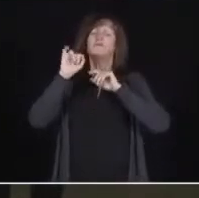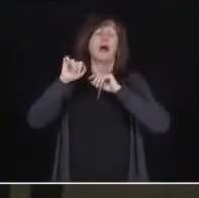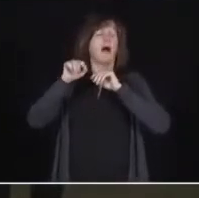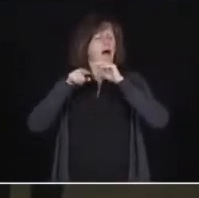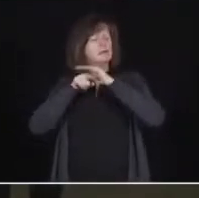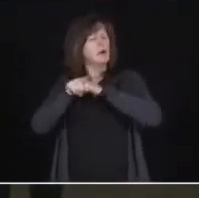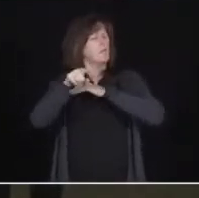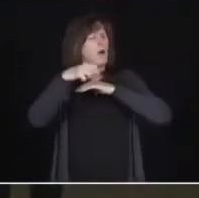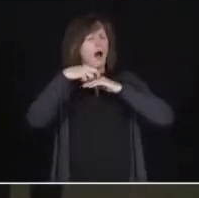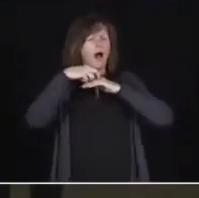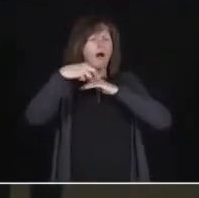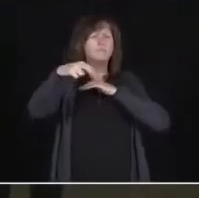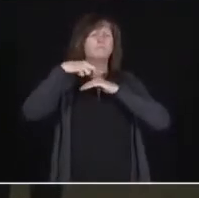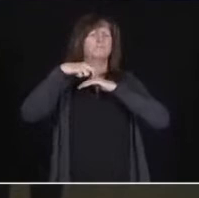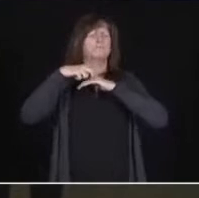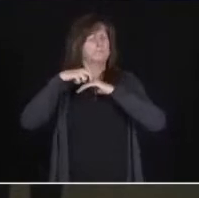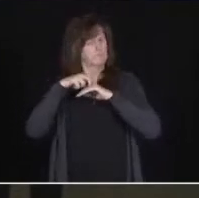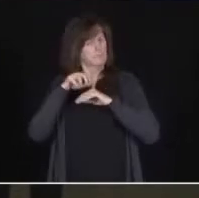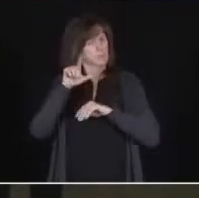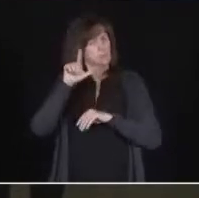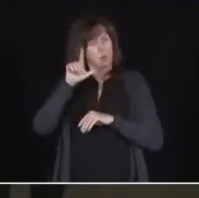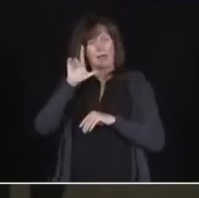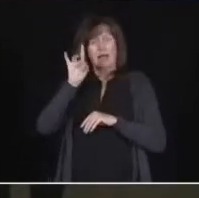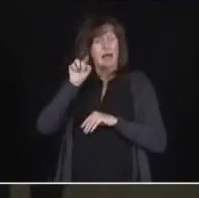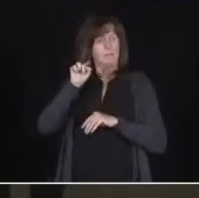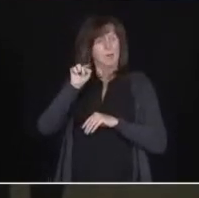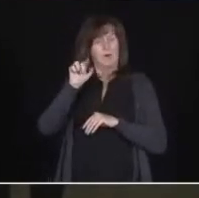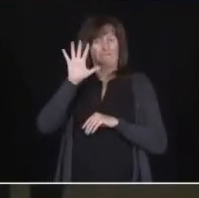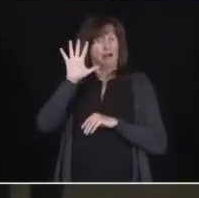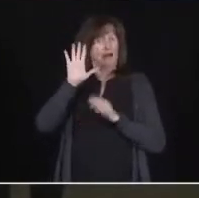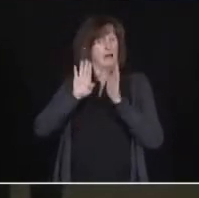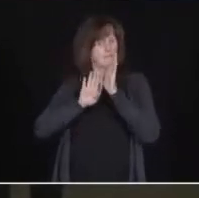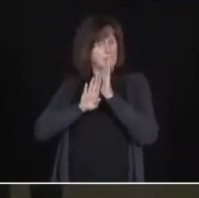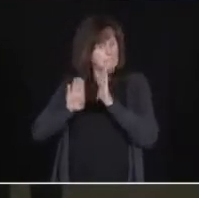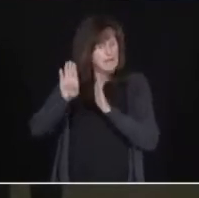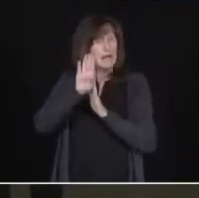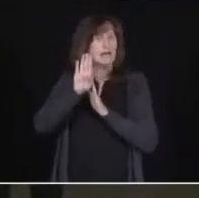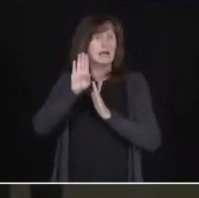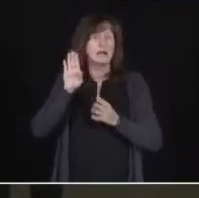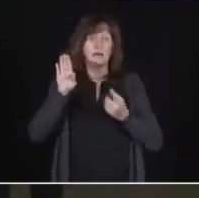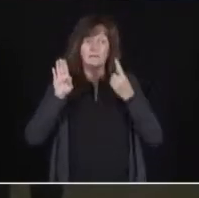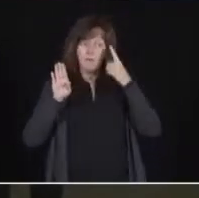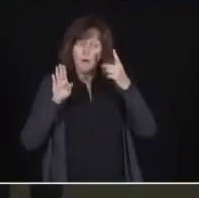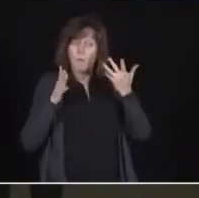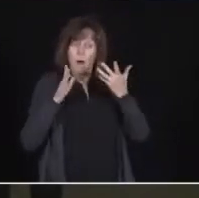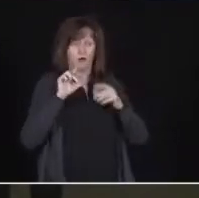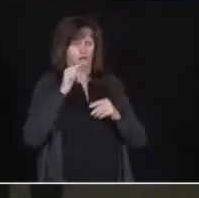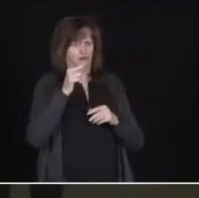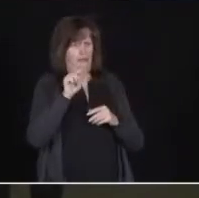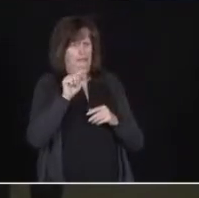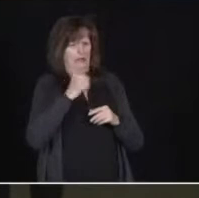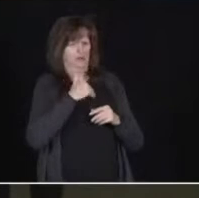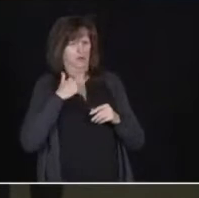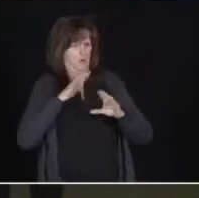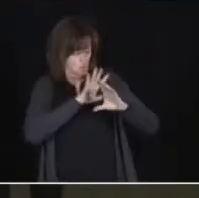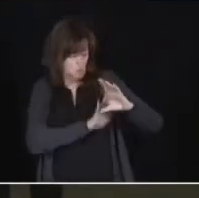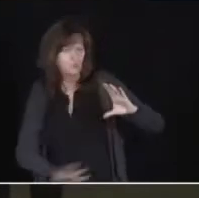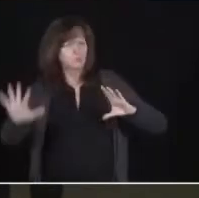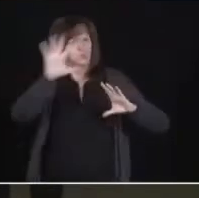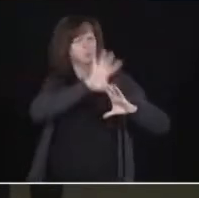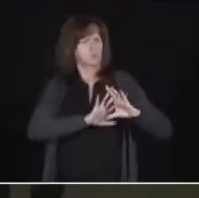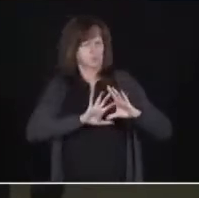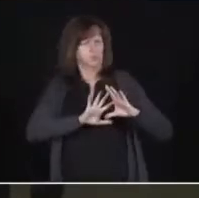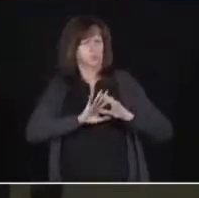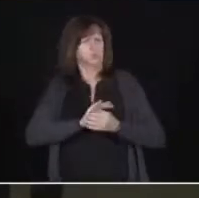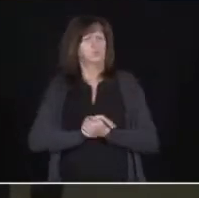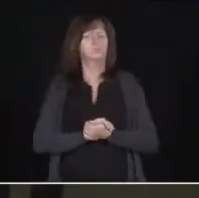$28.5 billion subway plan for the GTA. We passed the COVID-19 Economic Recovery Act,